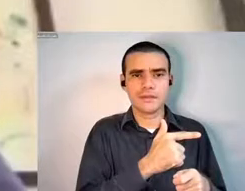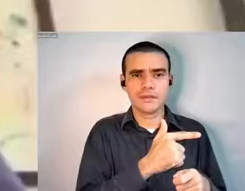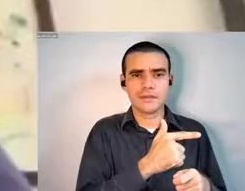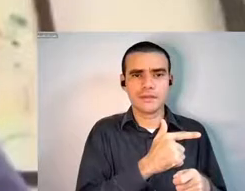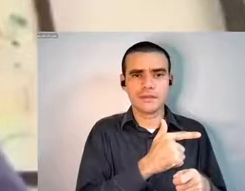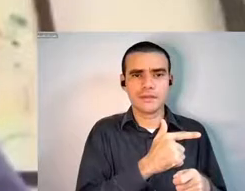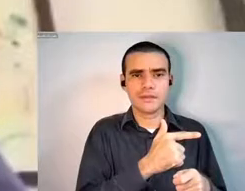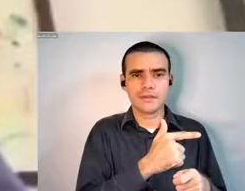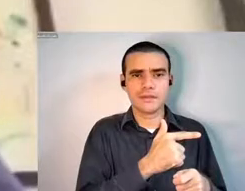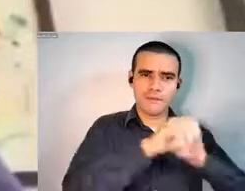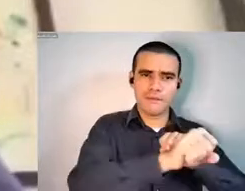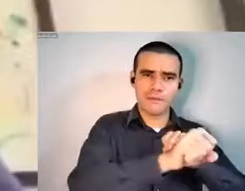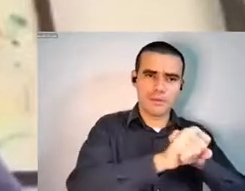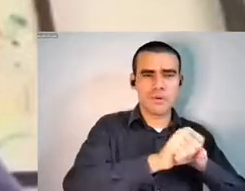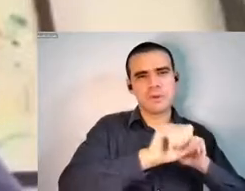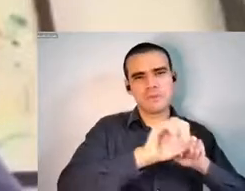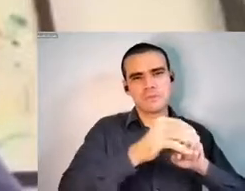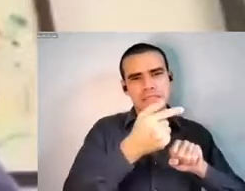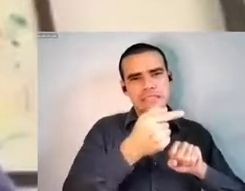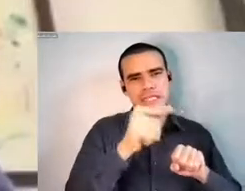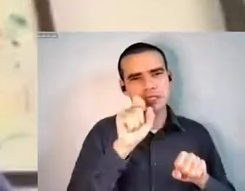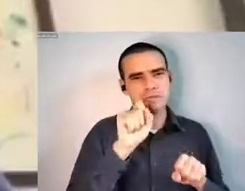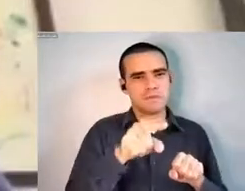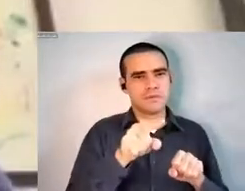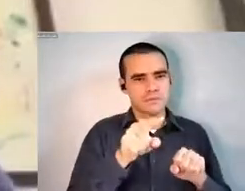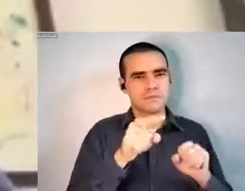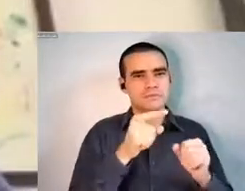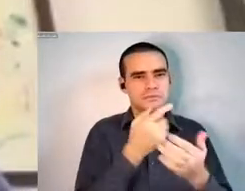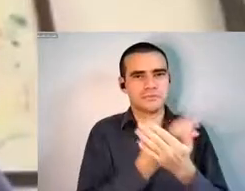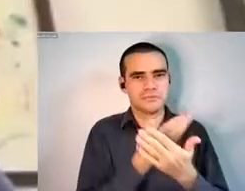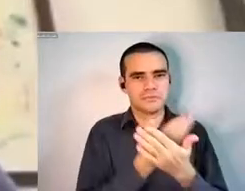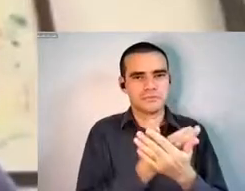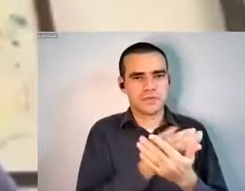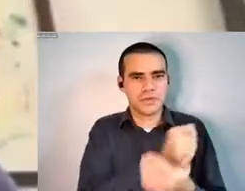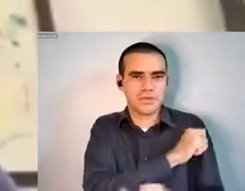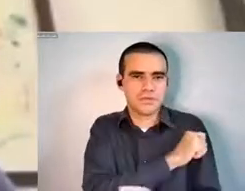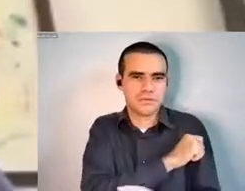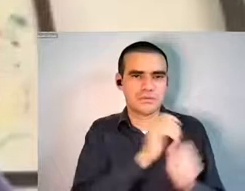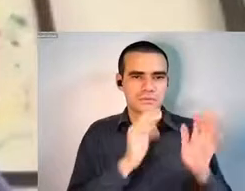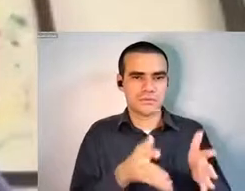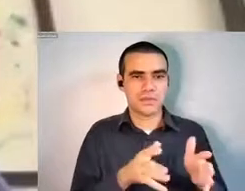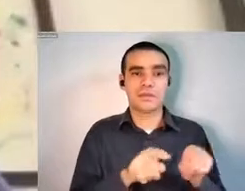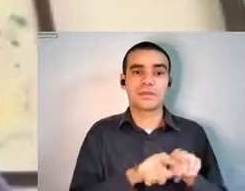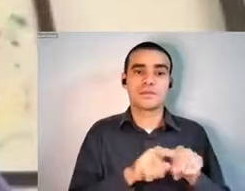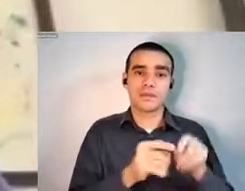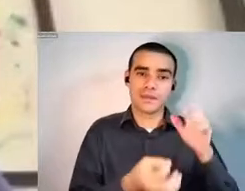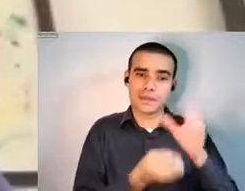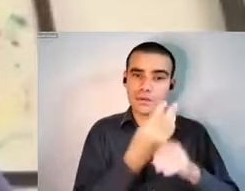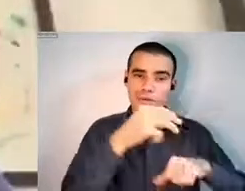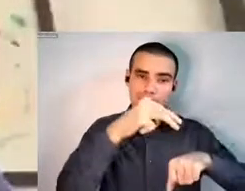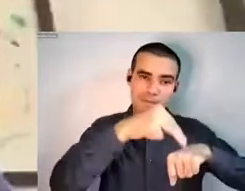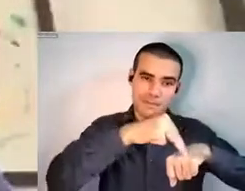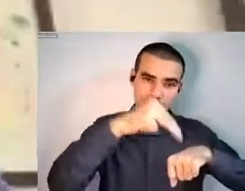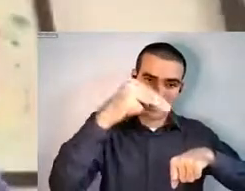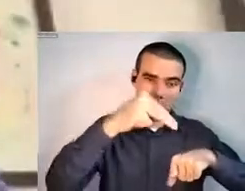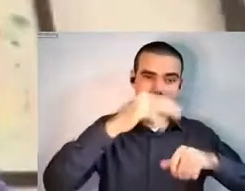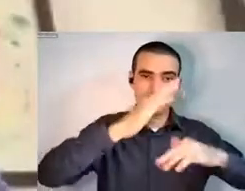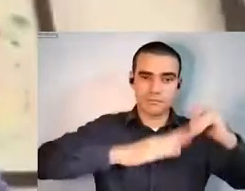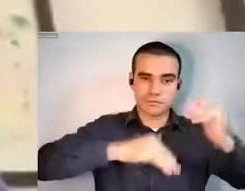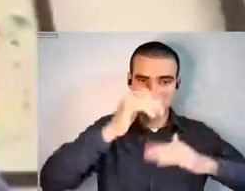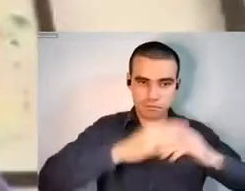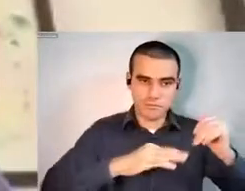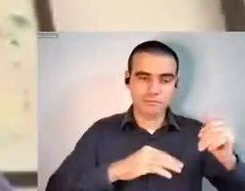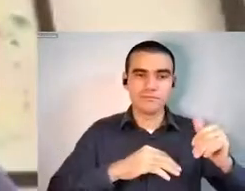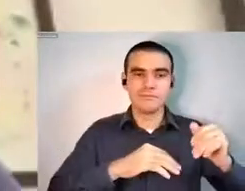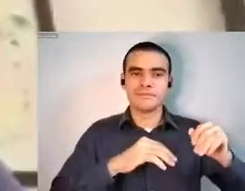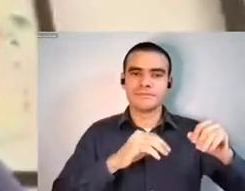for 29 years, we are providing these courses. We graduated more than 27,000 students. And in the the last